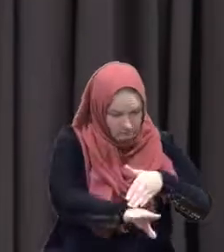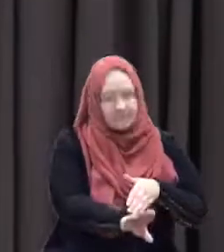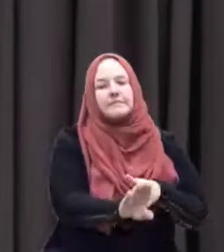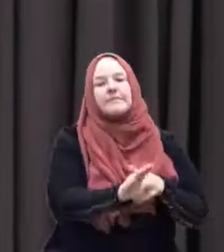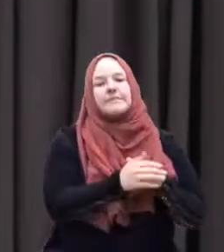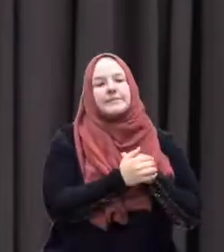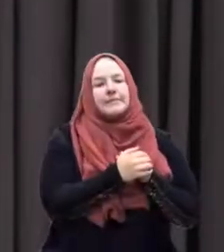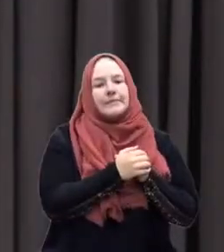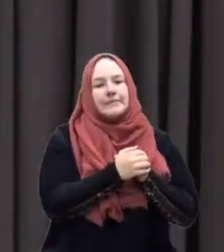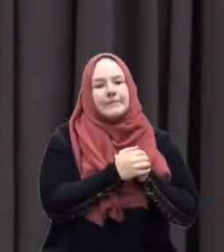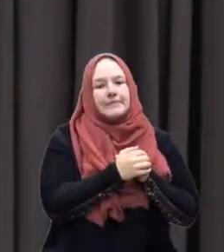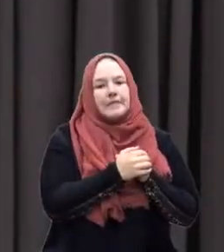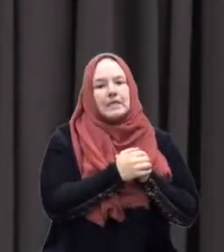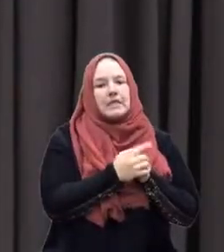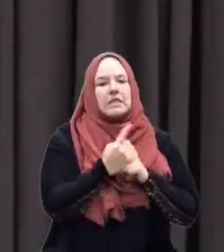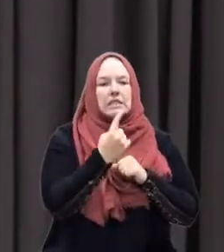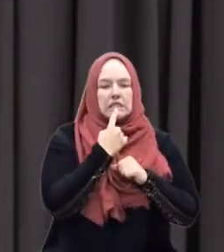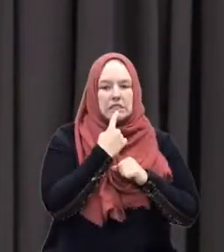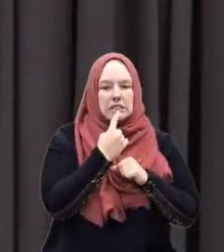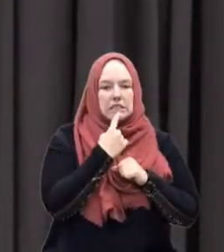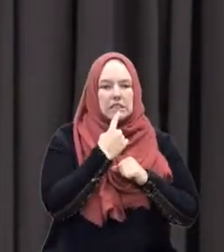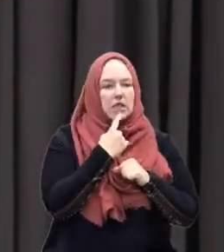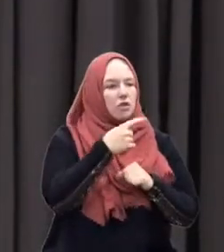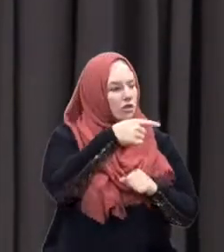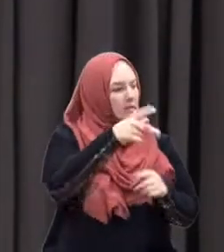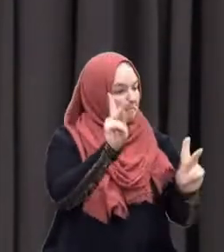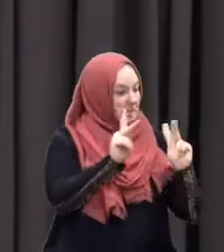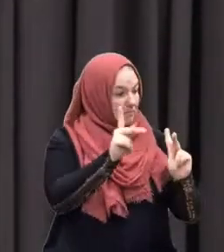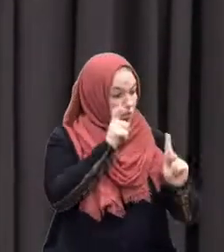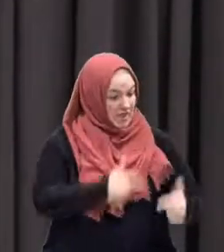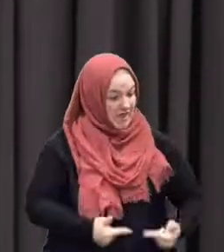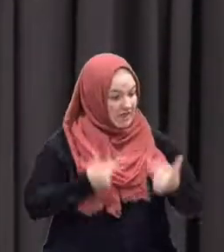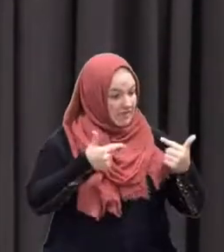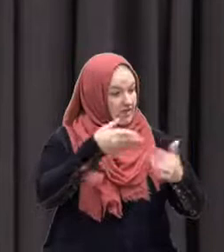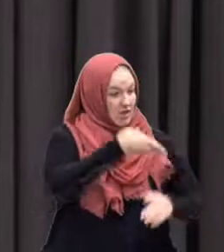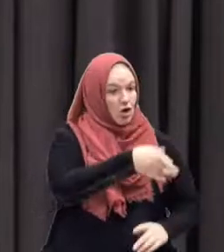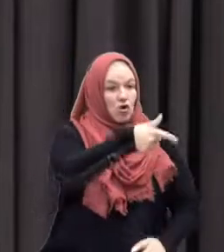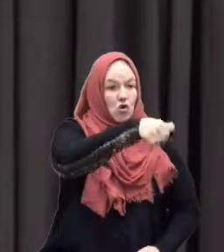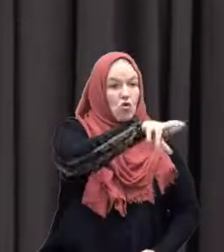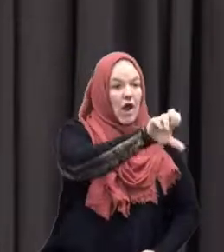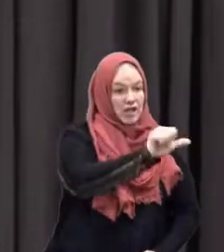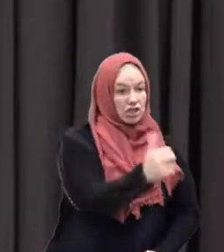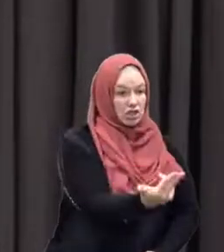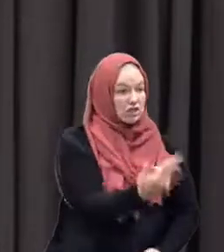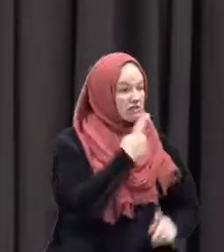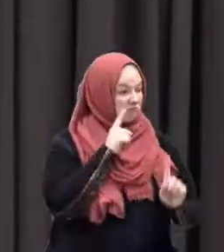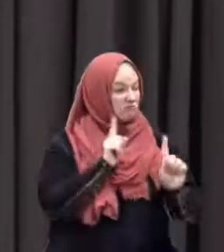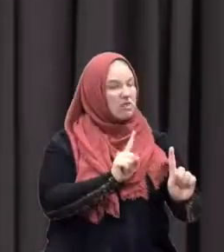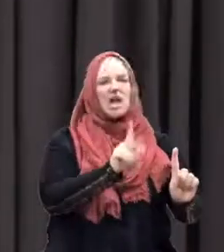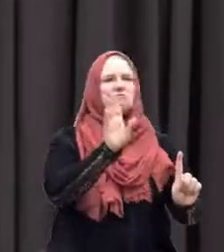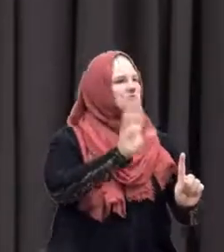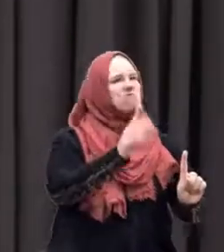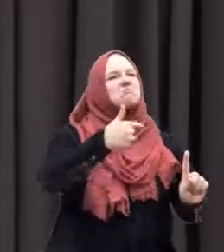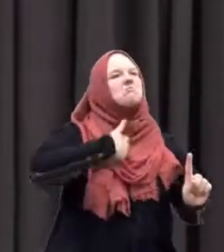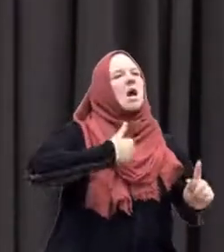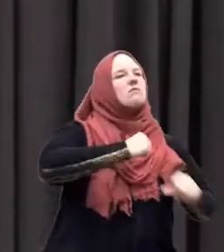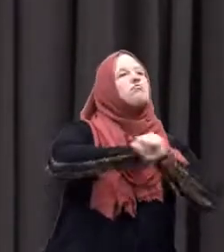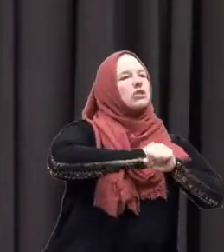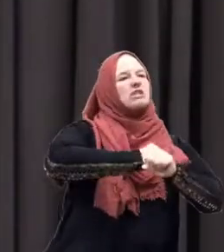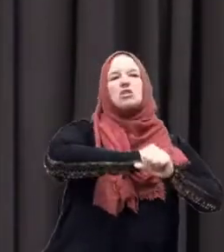shi'at. And he told the Quraysh, Muhammad is in my protection. Nobody should come near